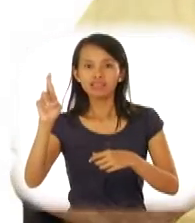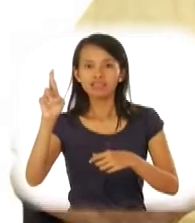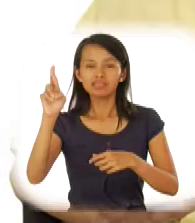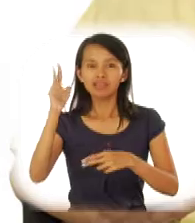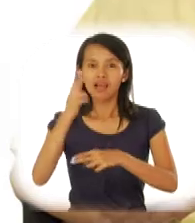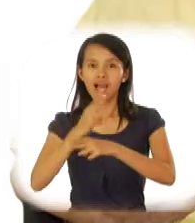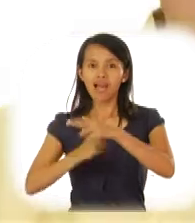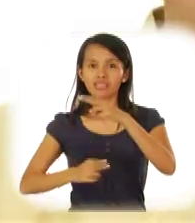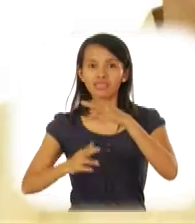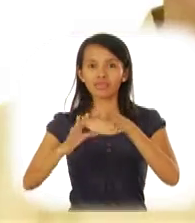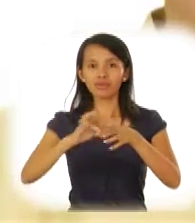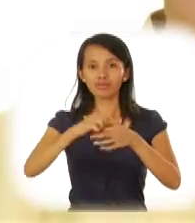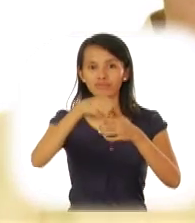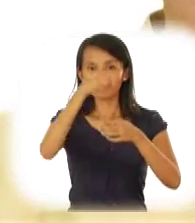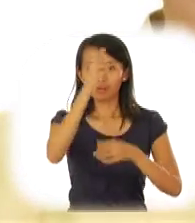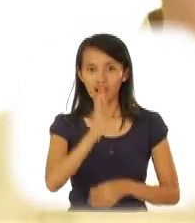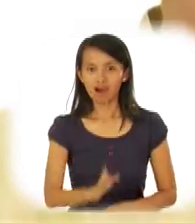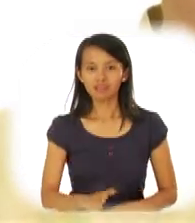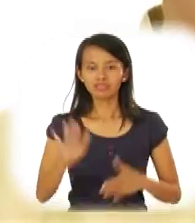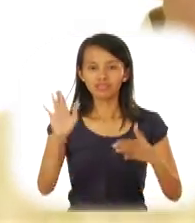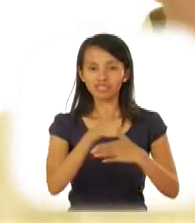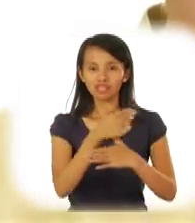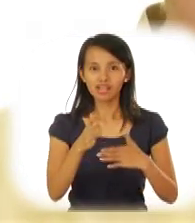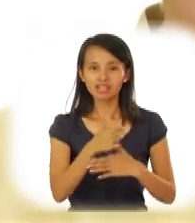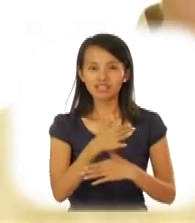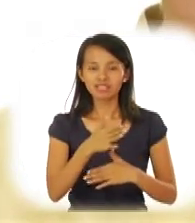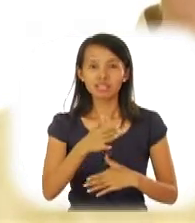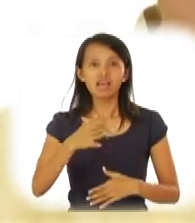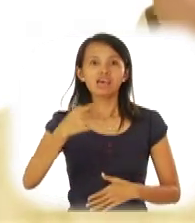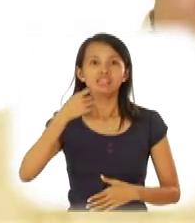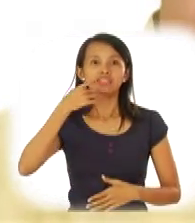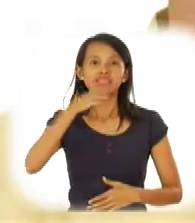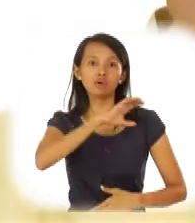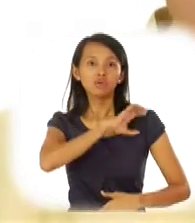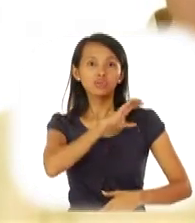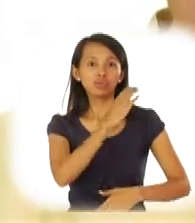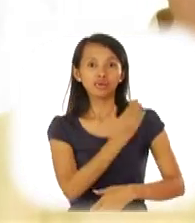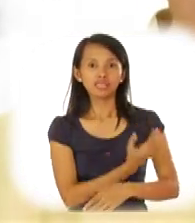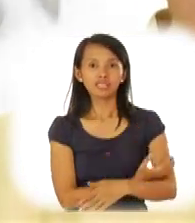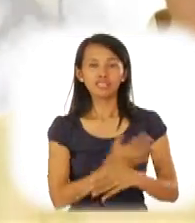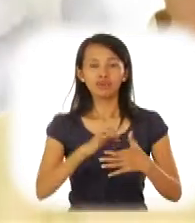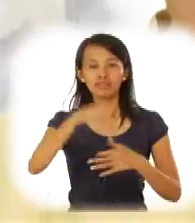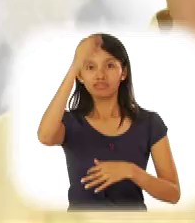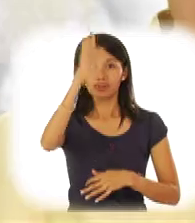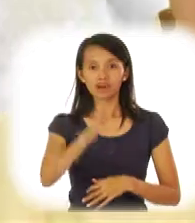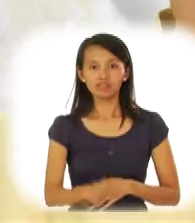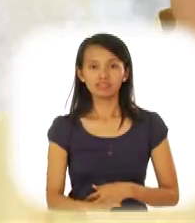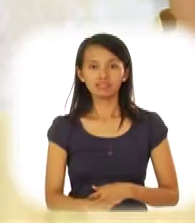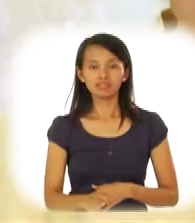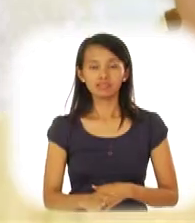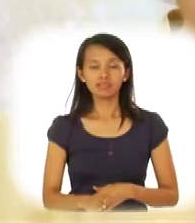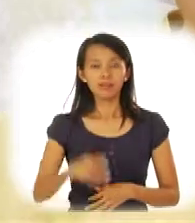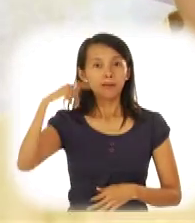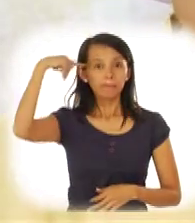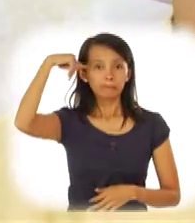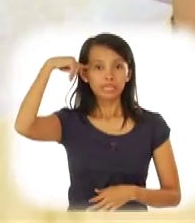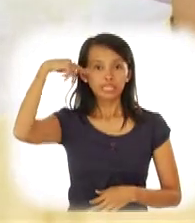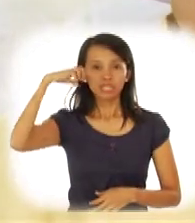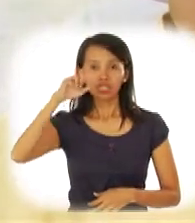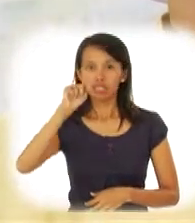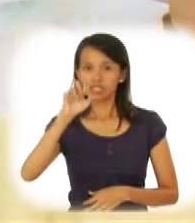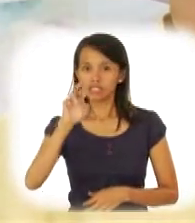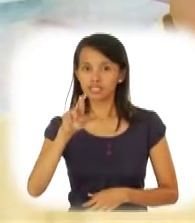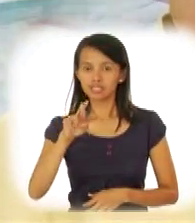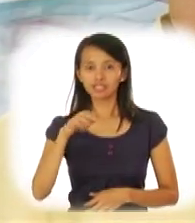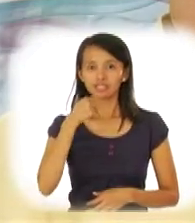right hand of God. He shares in the authority of the Godhead. St. Peter